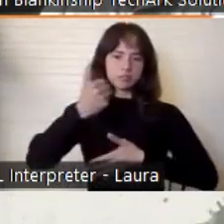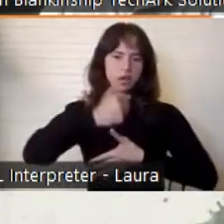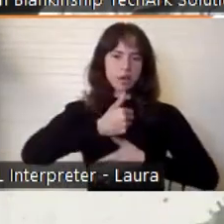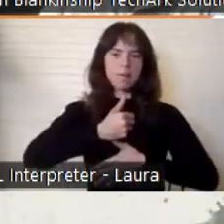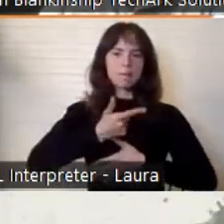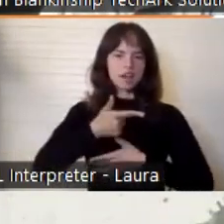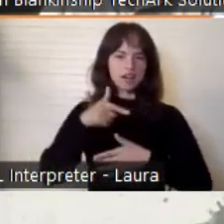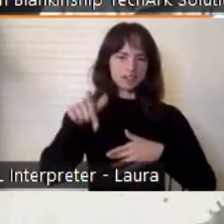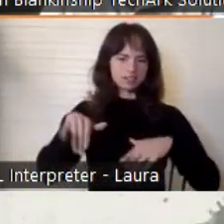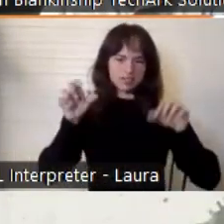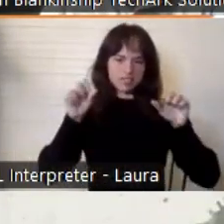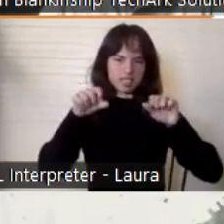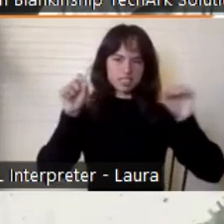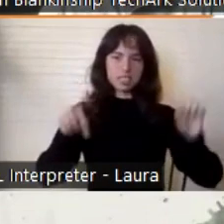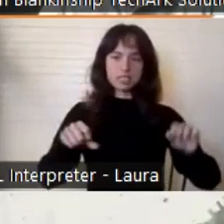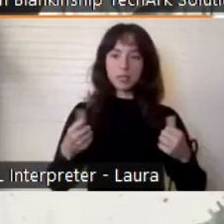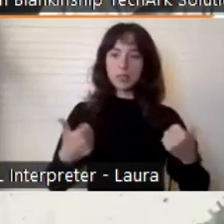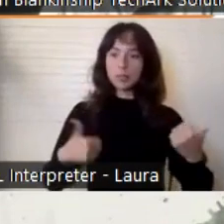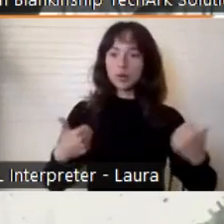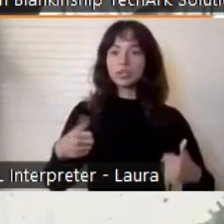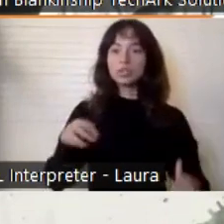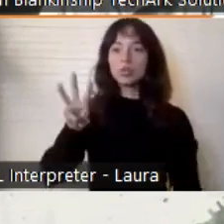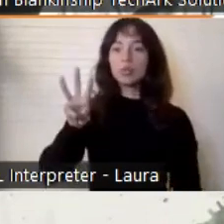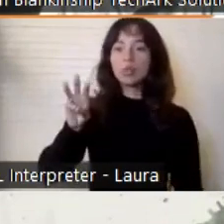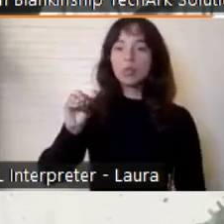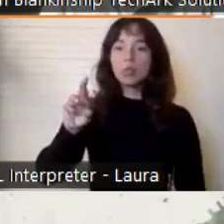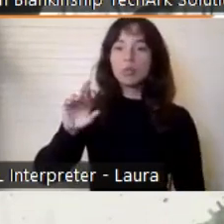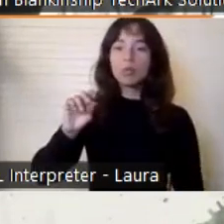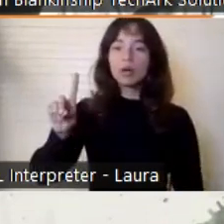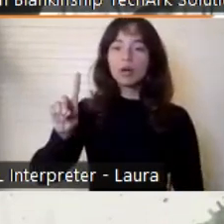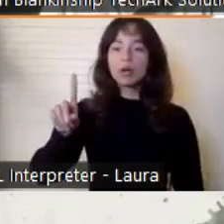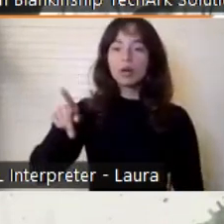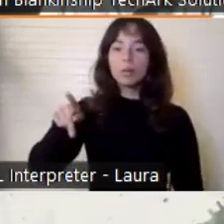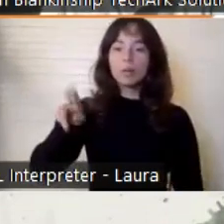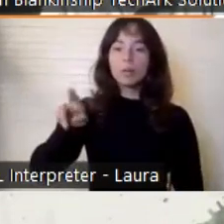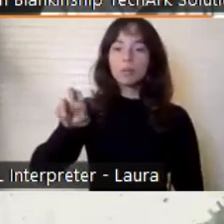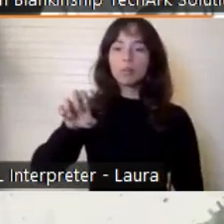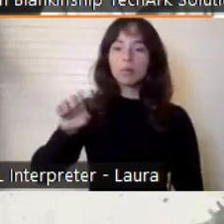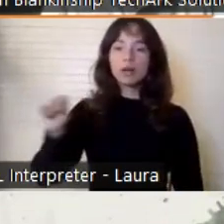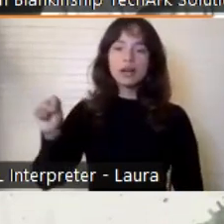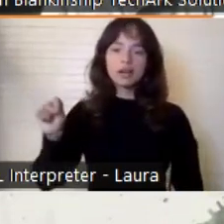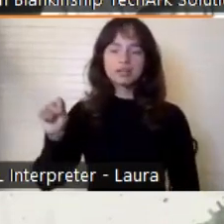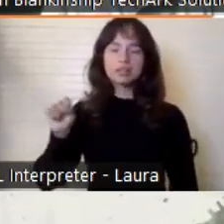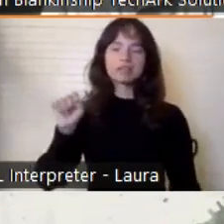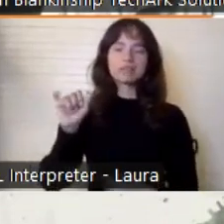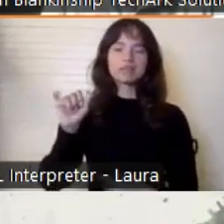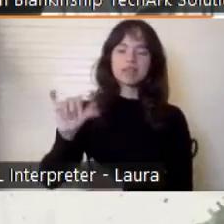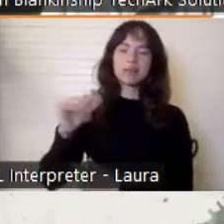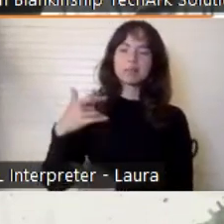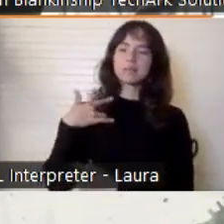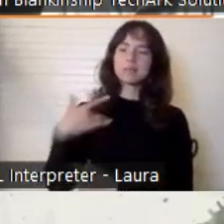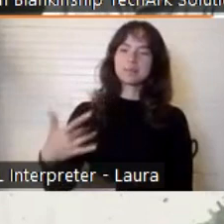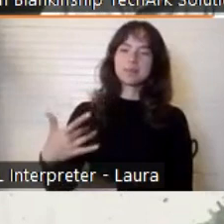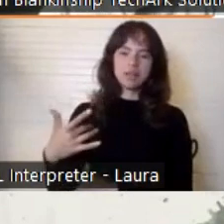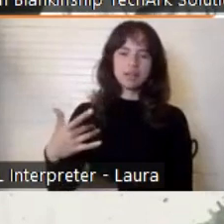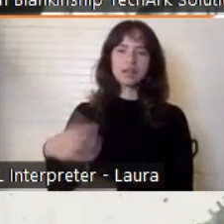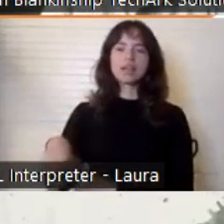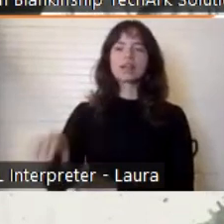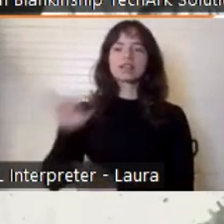TechArk is in fact WordPress. The Neighborhood Harvest site is built on WordPress, and the Visit Cova site was also built on